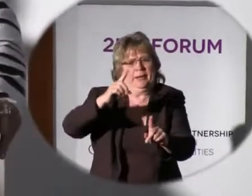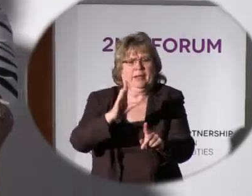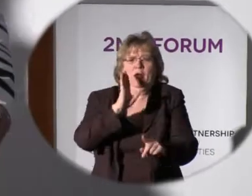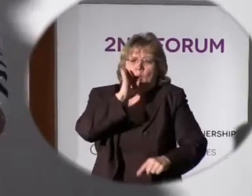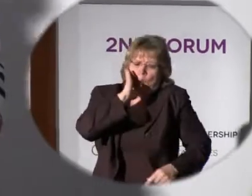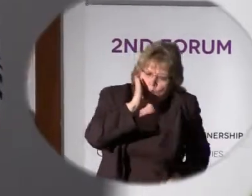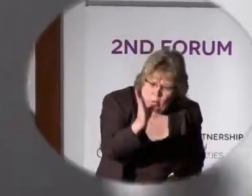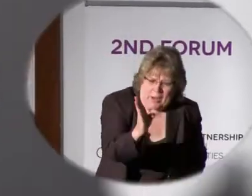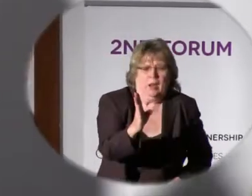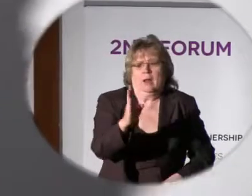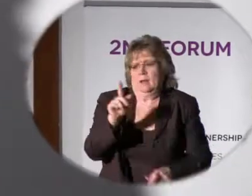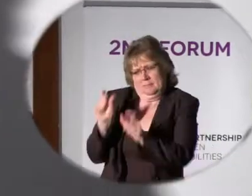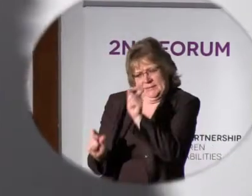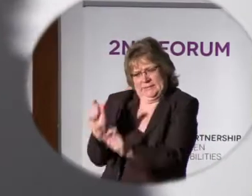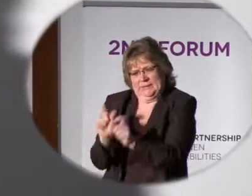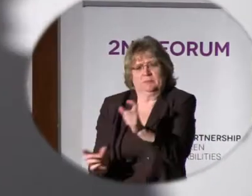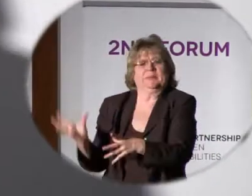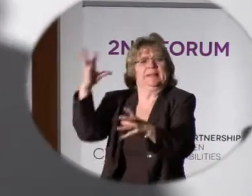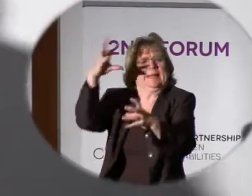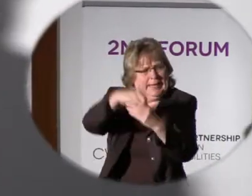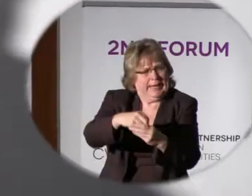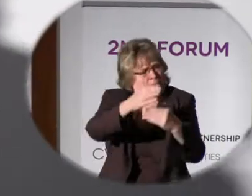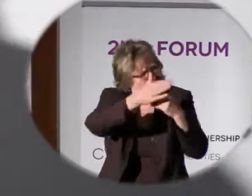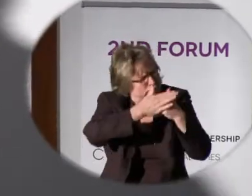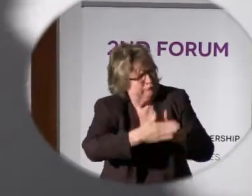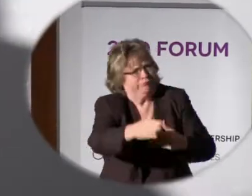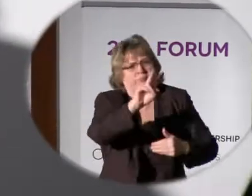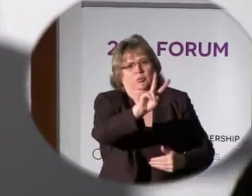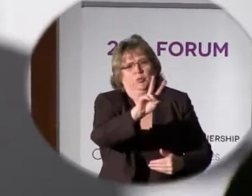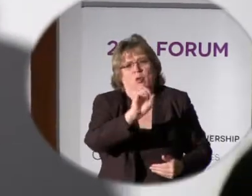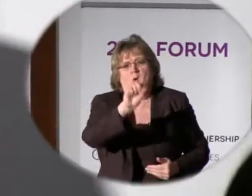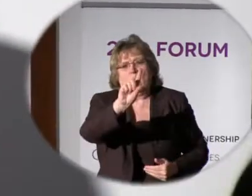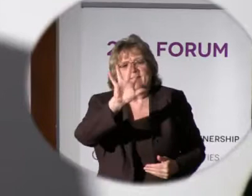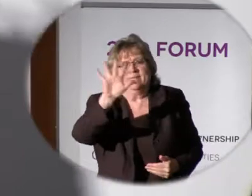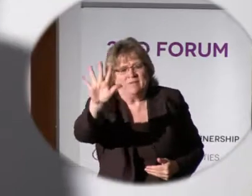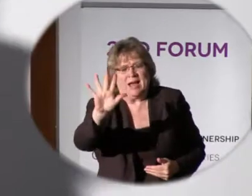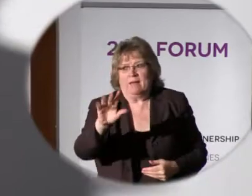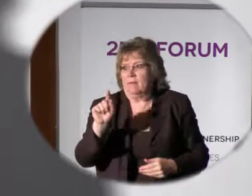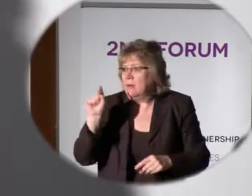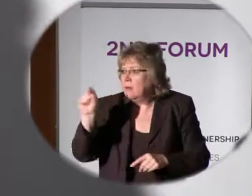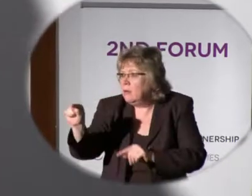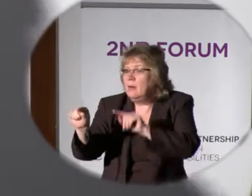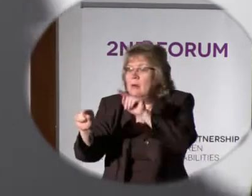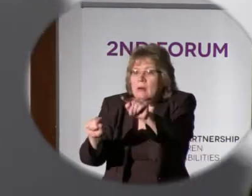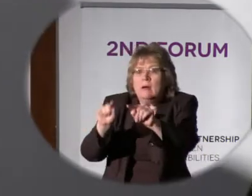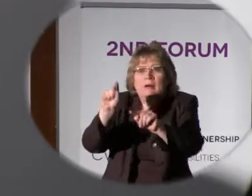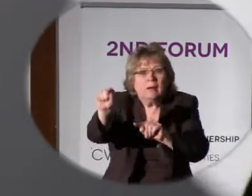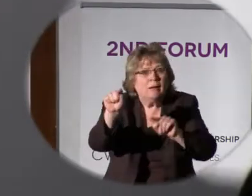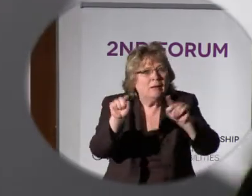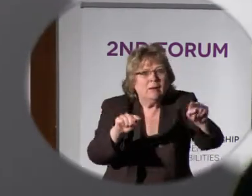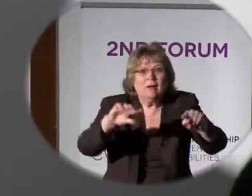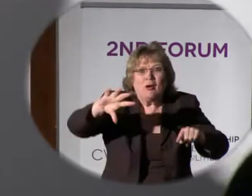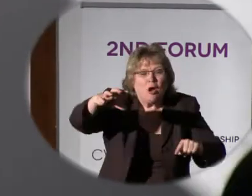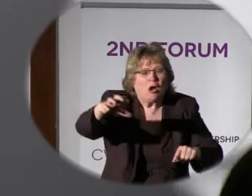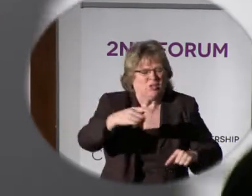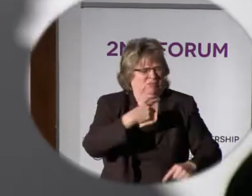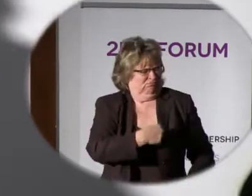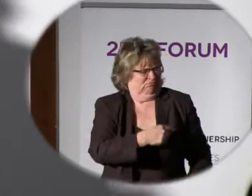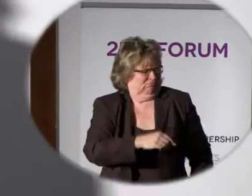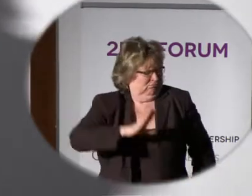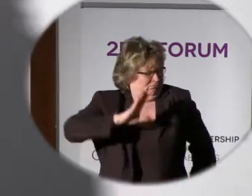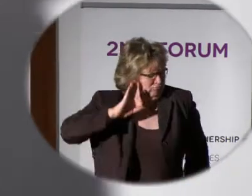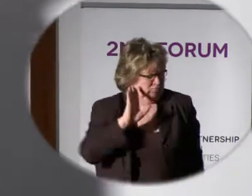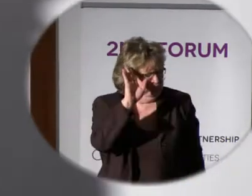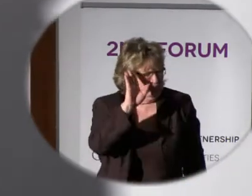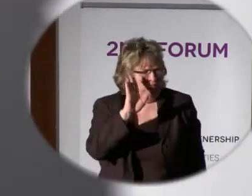significantly advance the disability rights agenda over the next years. And of course, for our part,